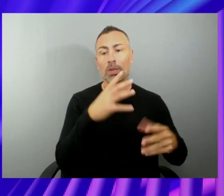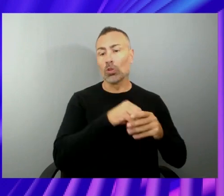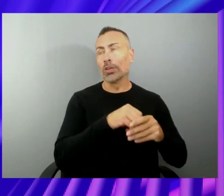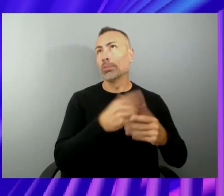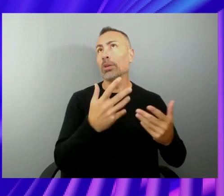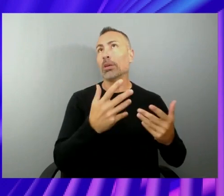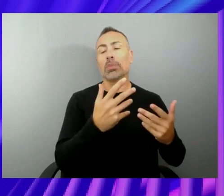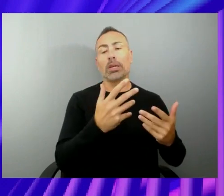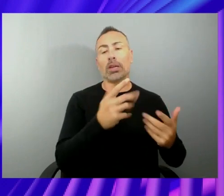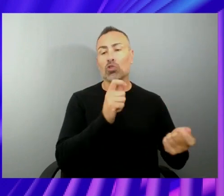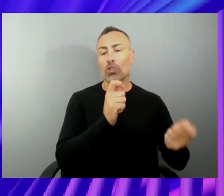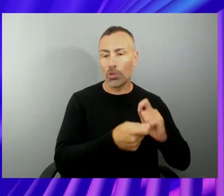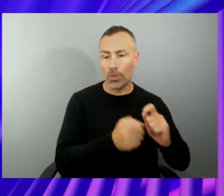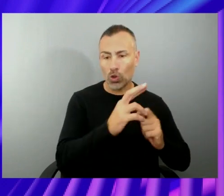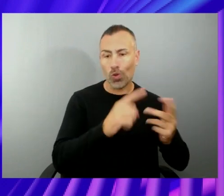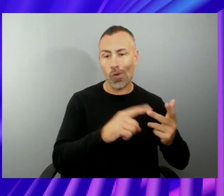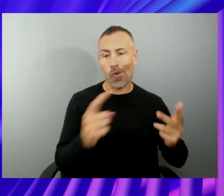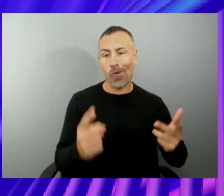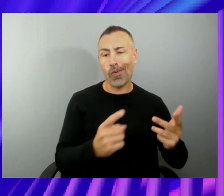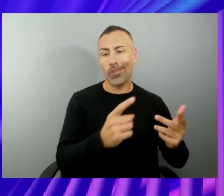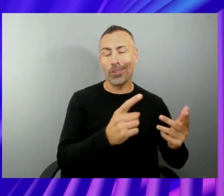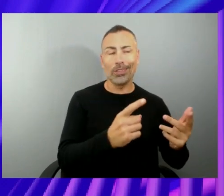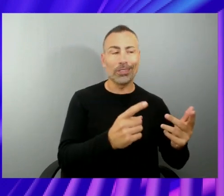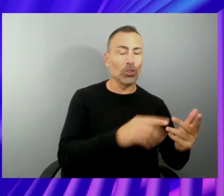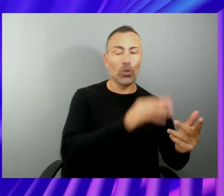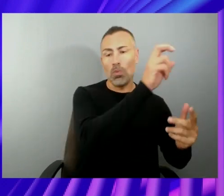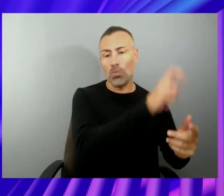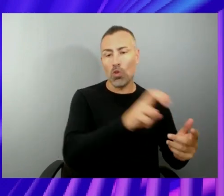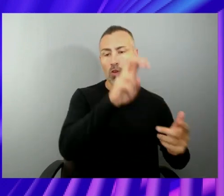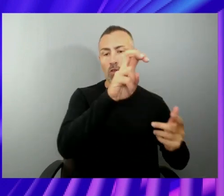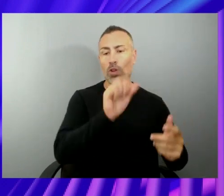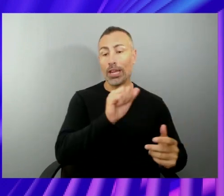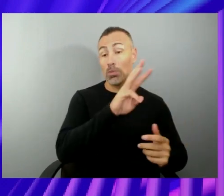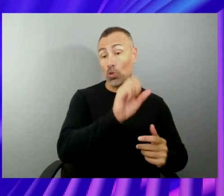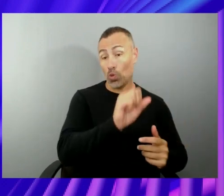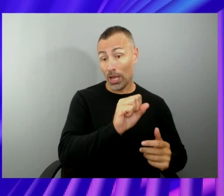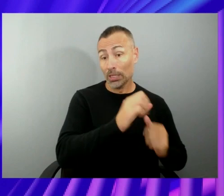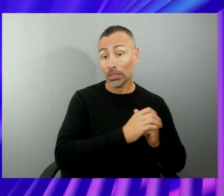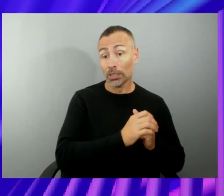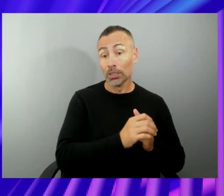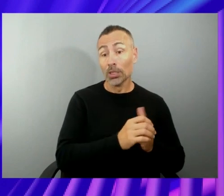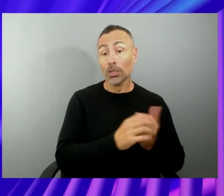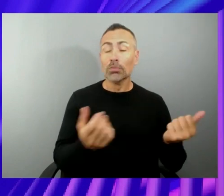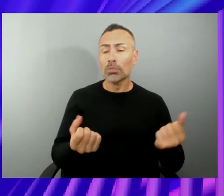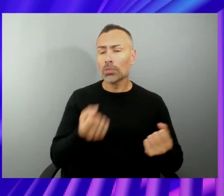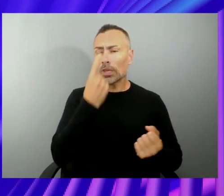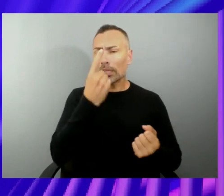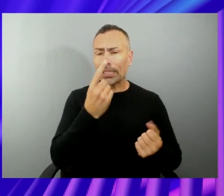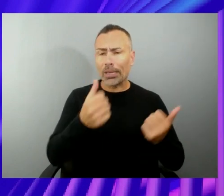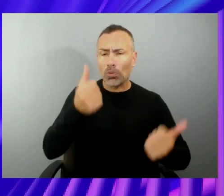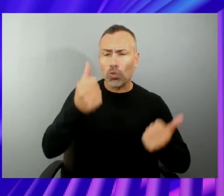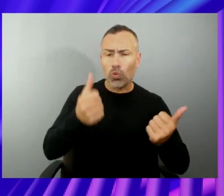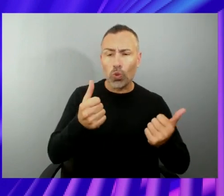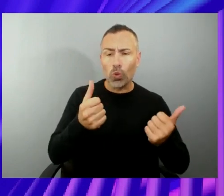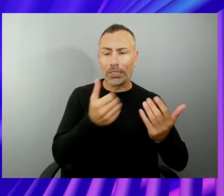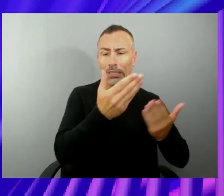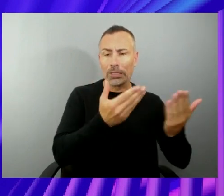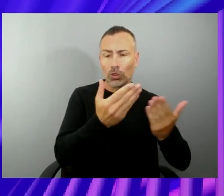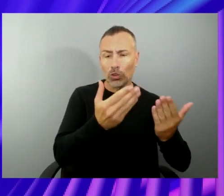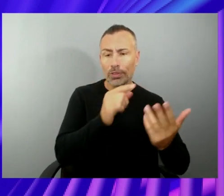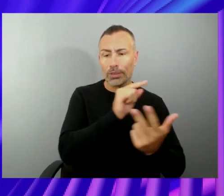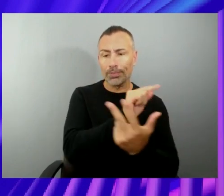lift and shift over to AWS. That's also commonly found. So also understanding what service that